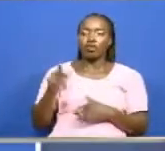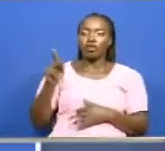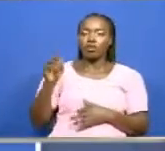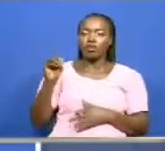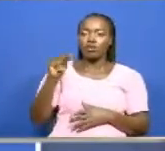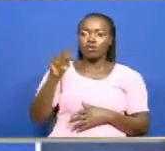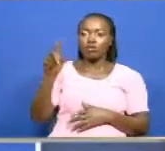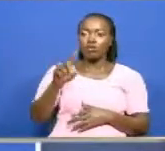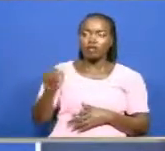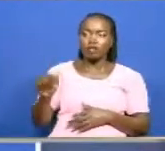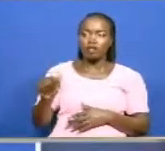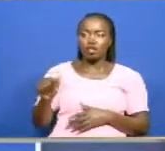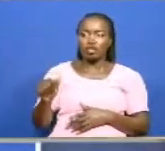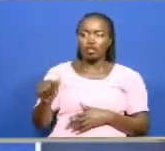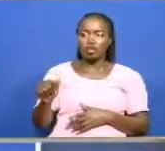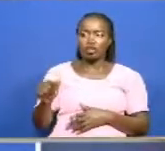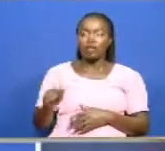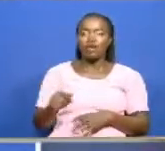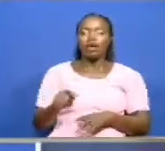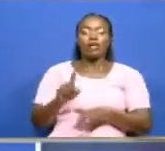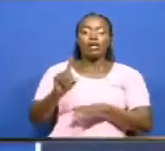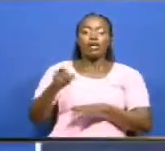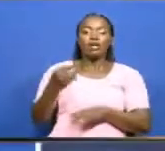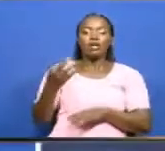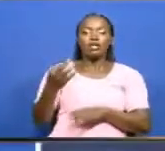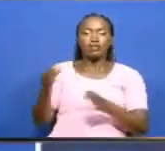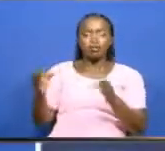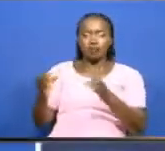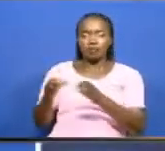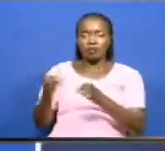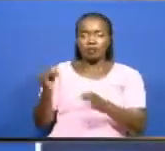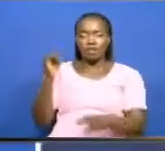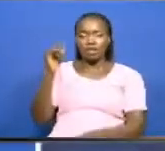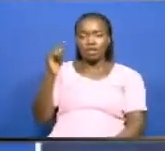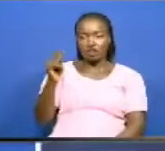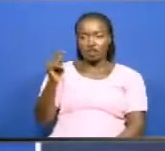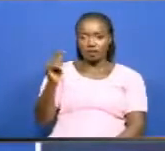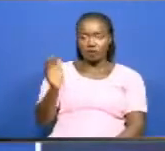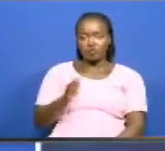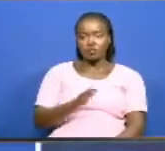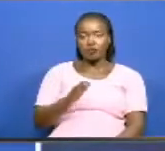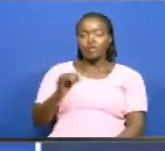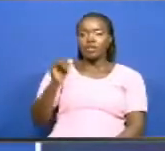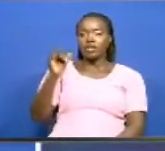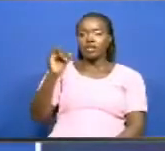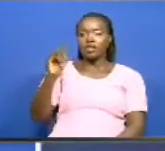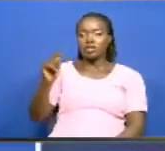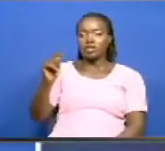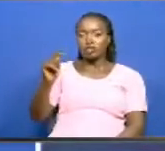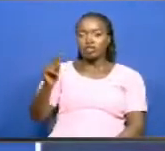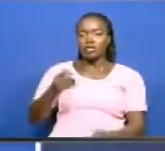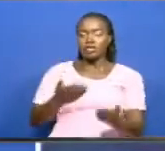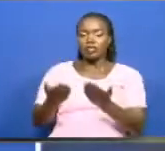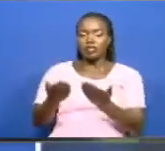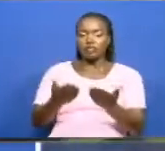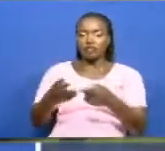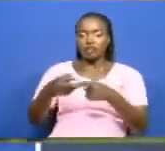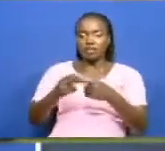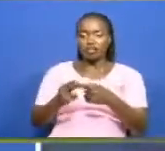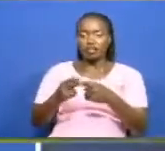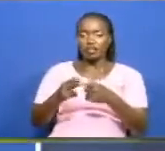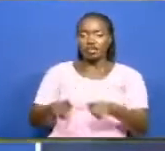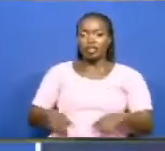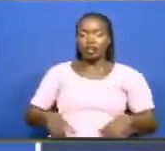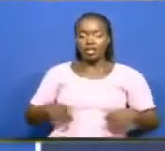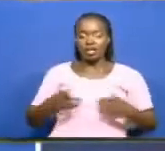The Technopolis is anchored on three main clusters, which are IT, IT-enabled services, engineering, and life